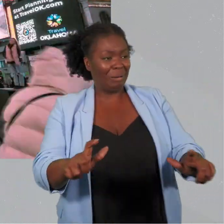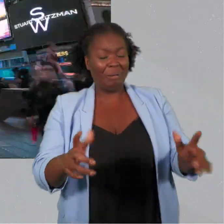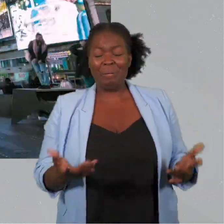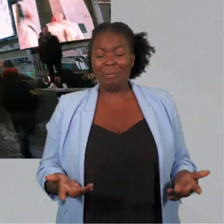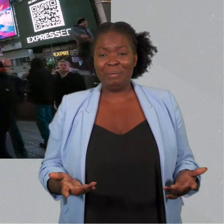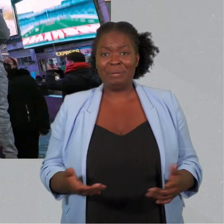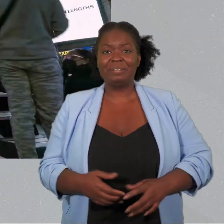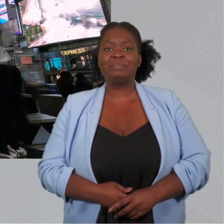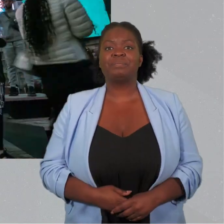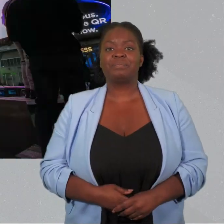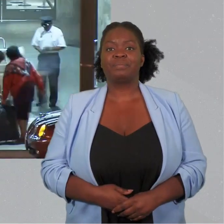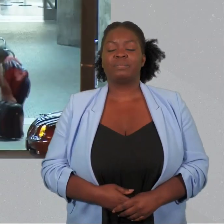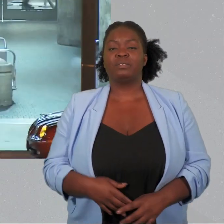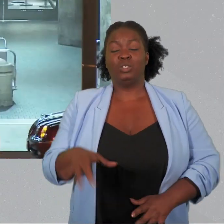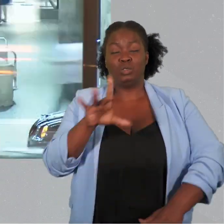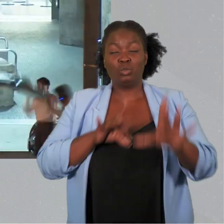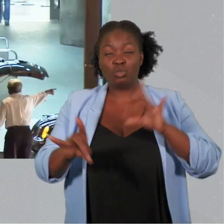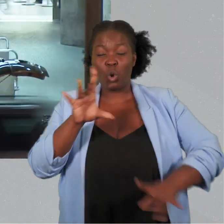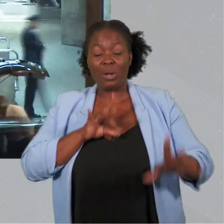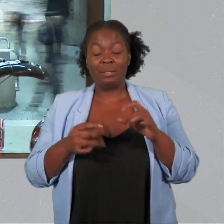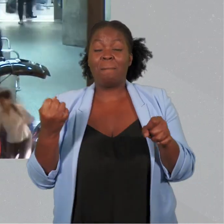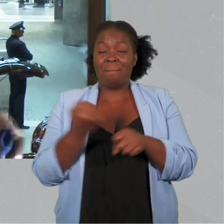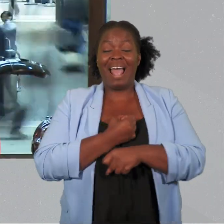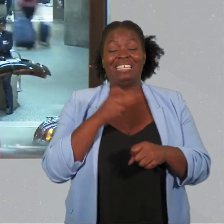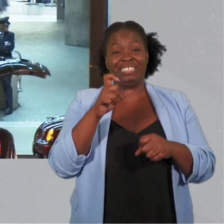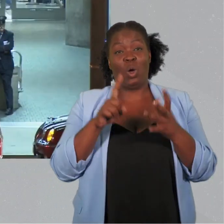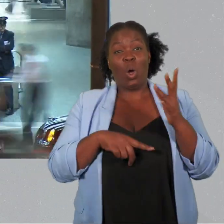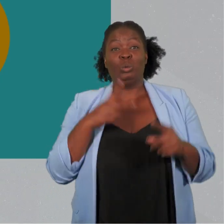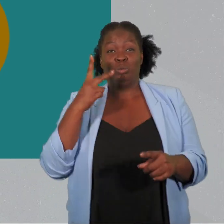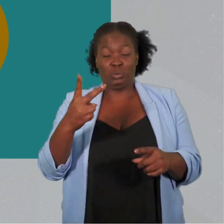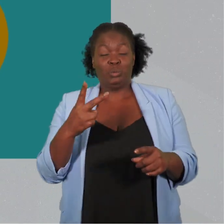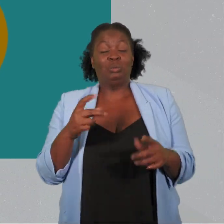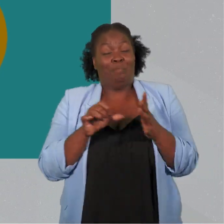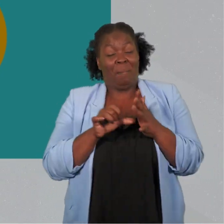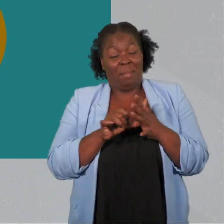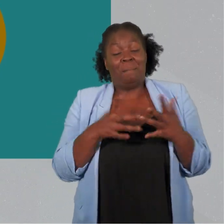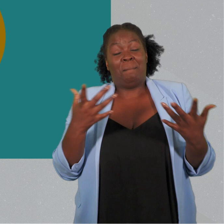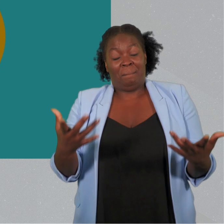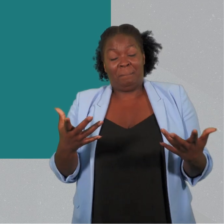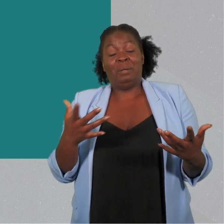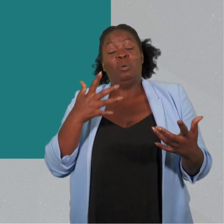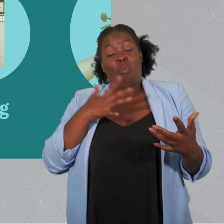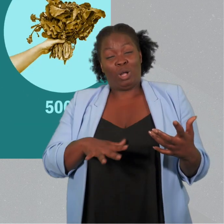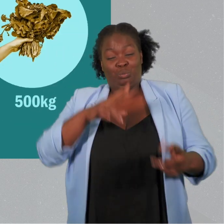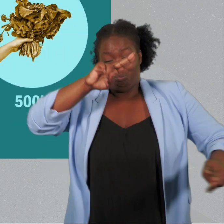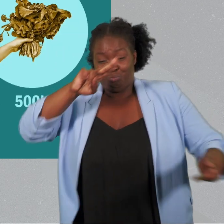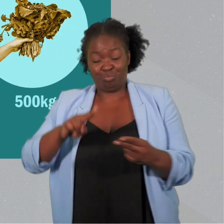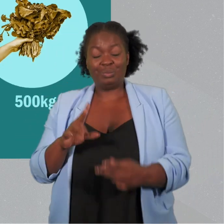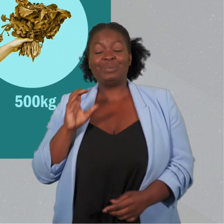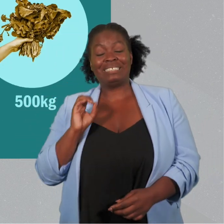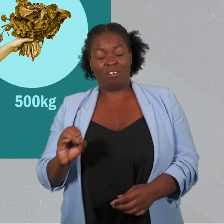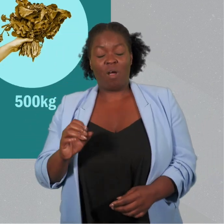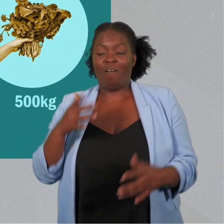The choices we all make have a carbon cost and a health cost. When moving to net zero emissions, we have to focus our use of